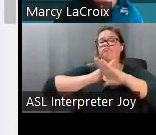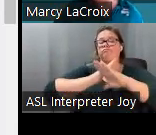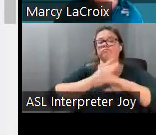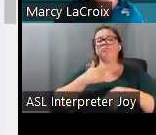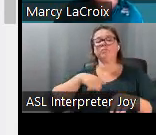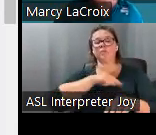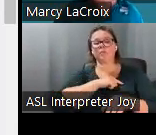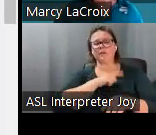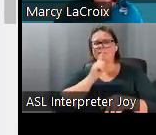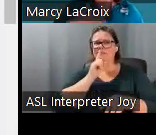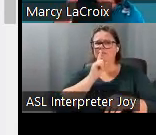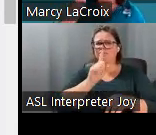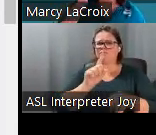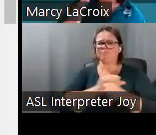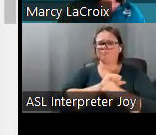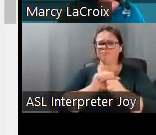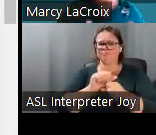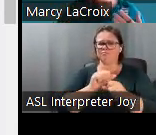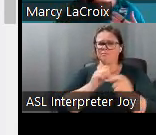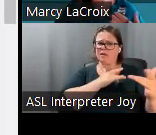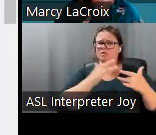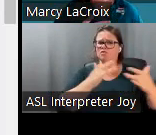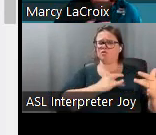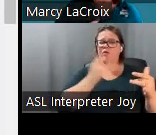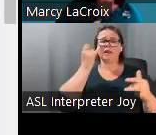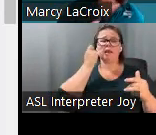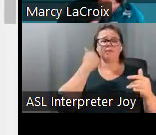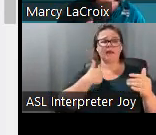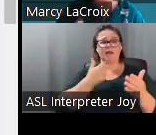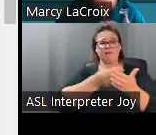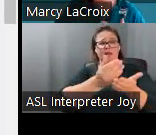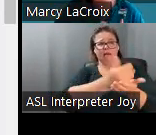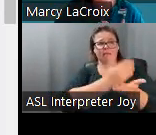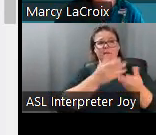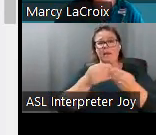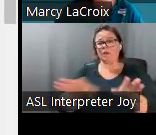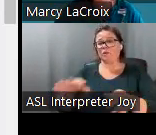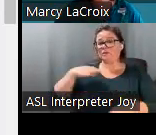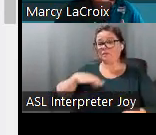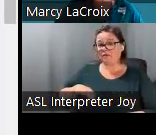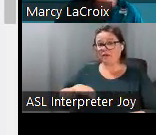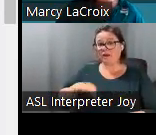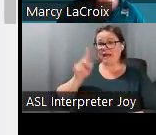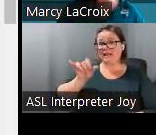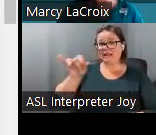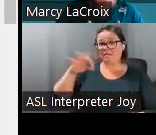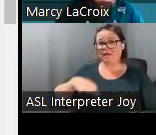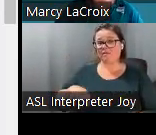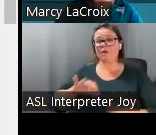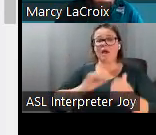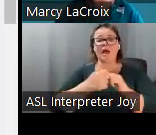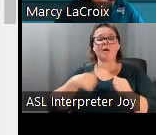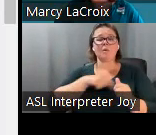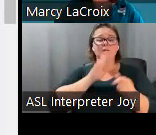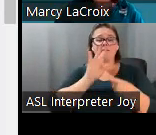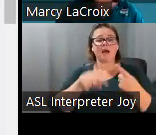valid concern that if I have income at a certain level, I might lose this benefit and I need that benefit. So, how do we talk